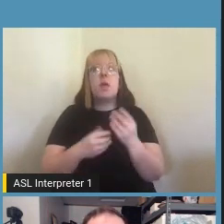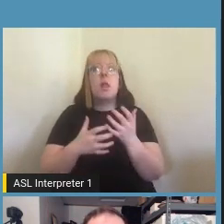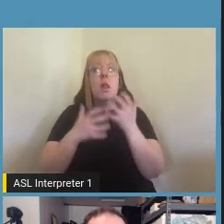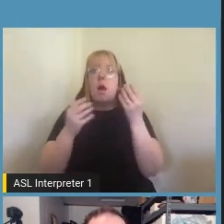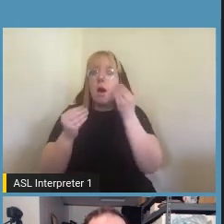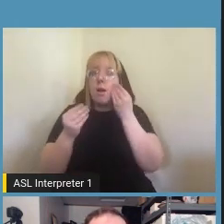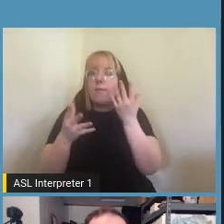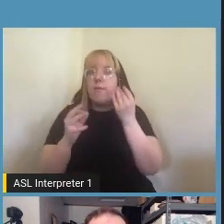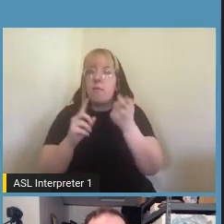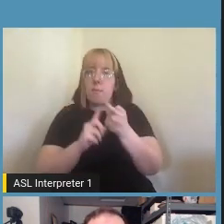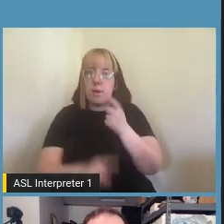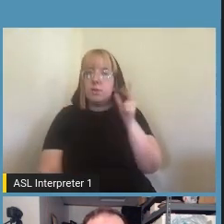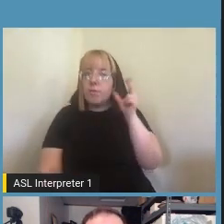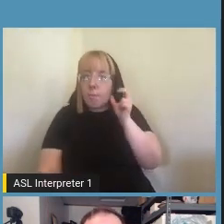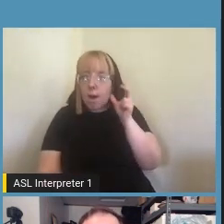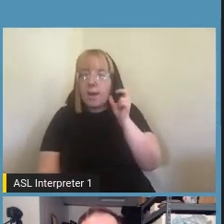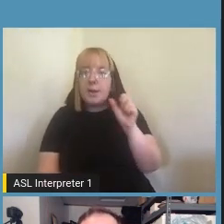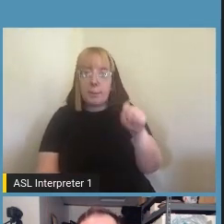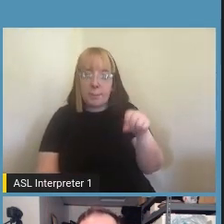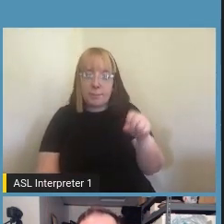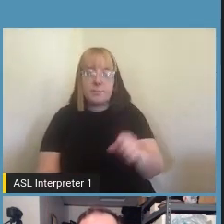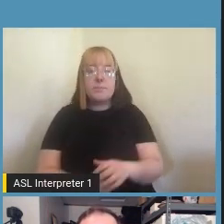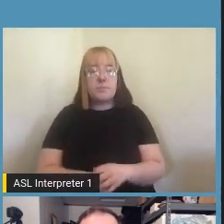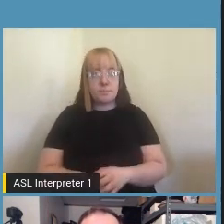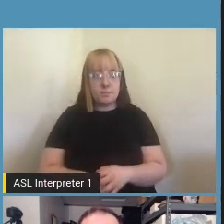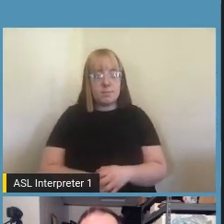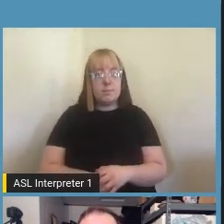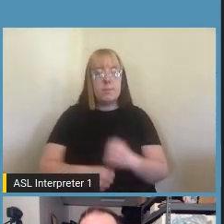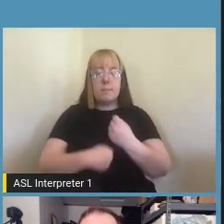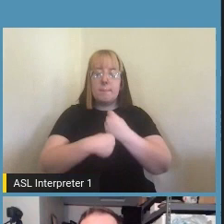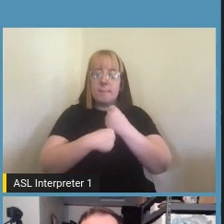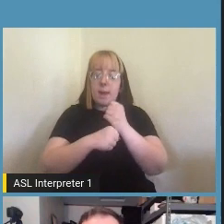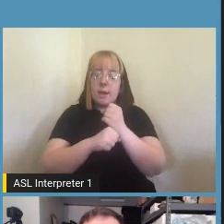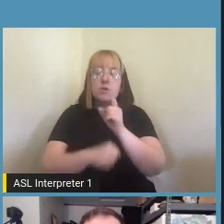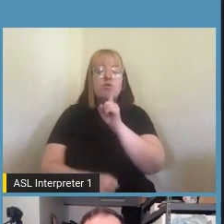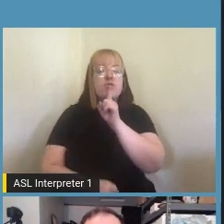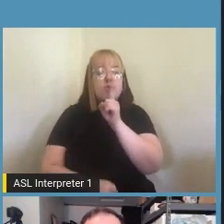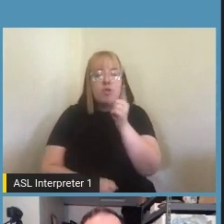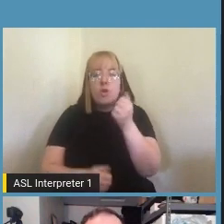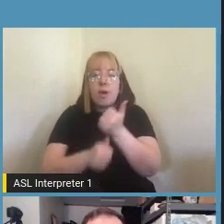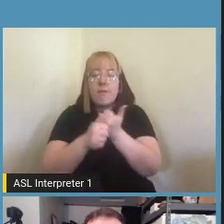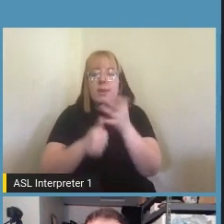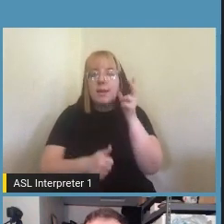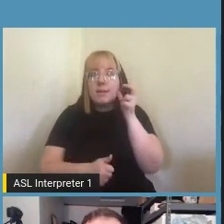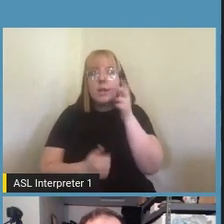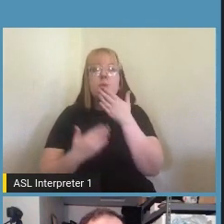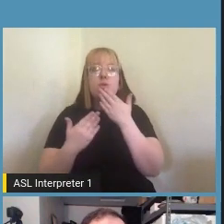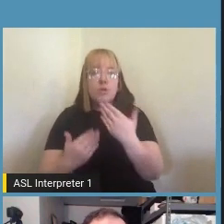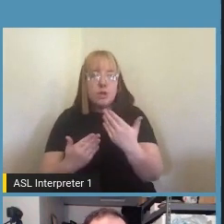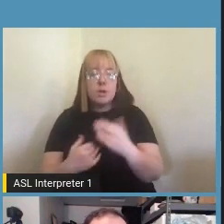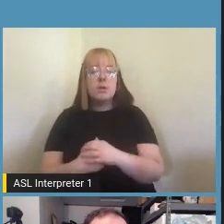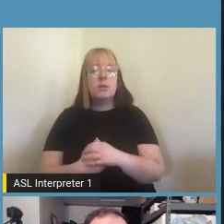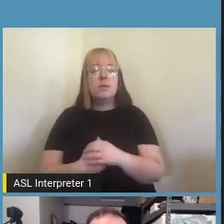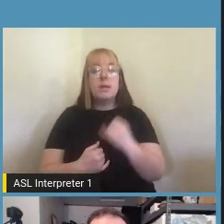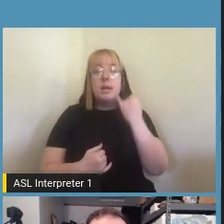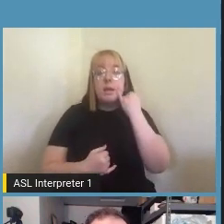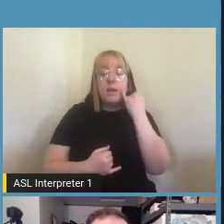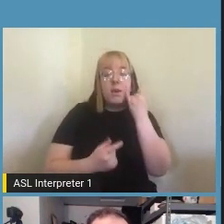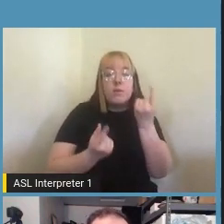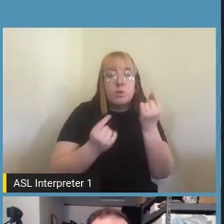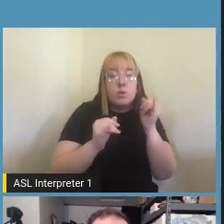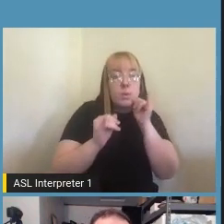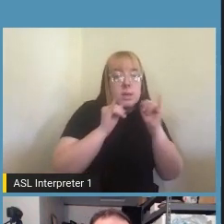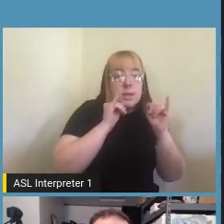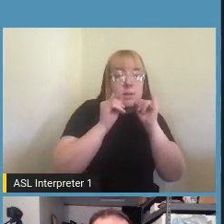across with audio. So you want to make sure that everything is sounding good. If you're doing an interview or a talking